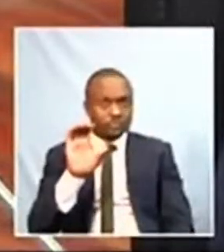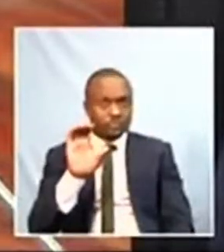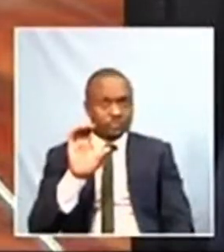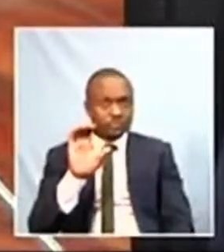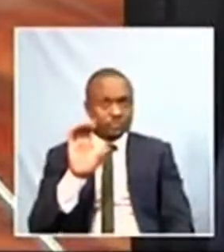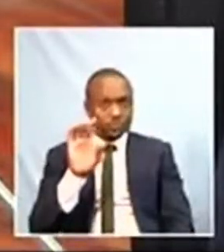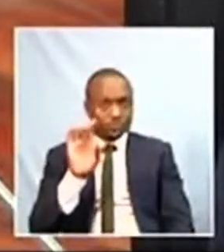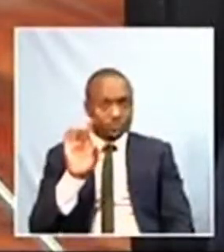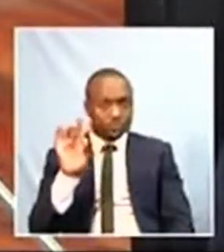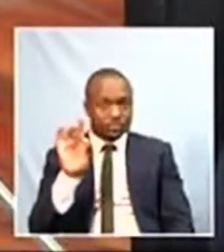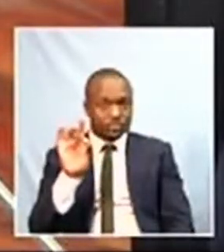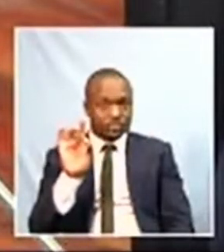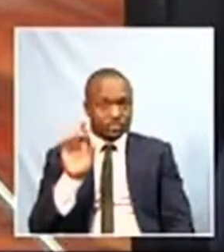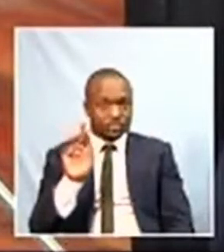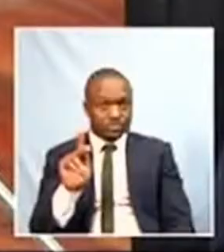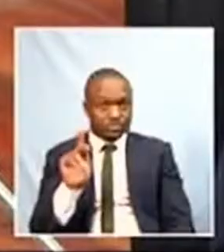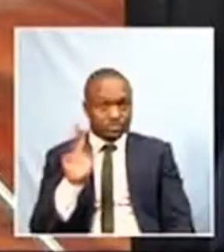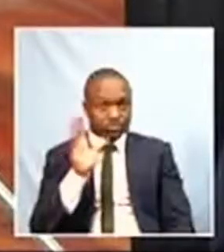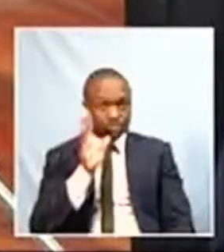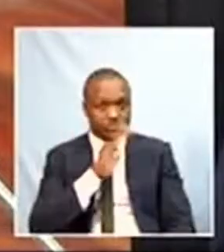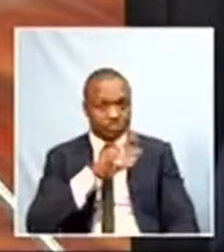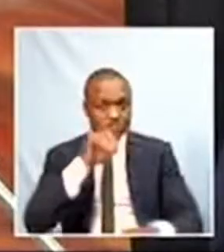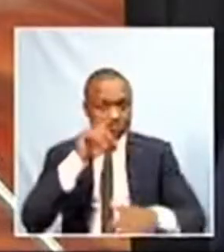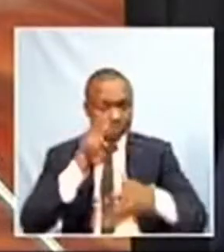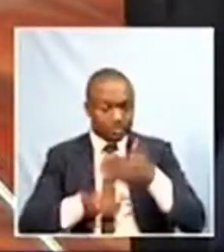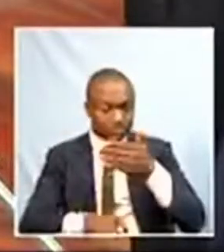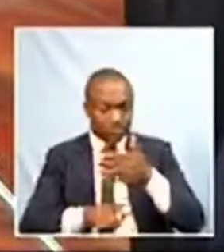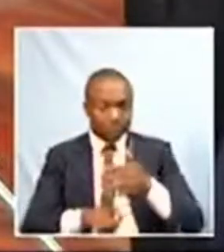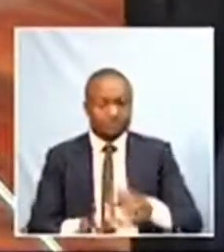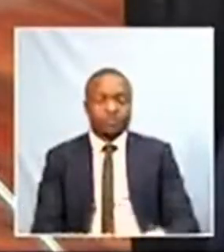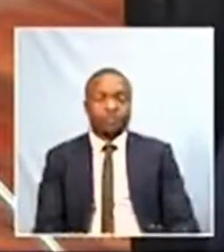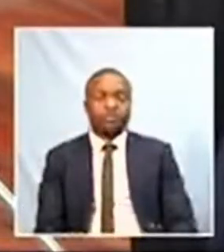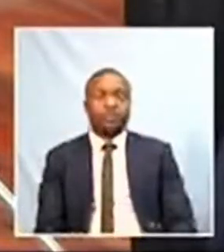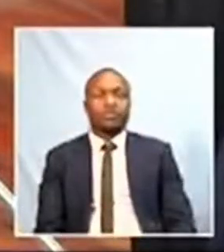8,888 kwacha has been charged.